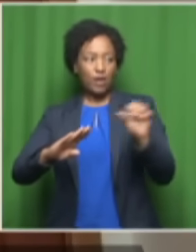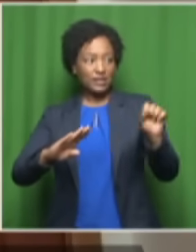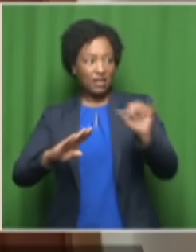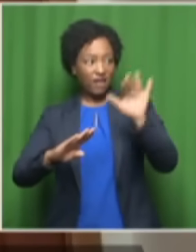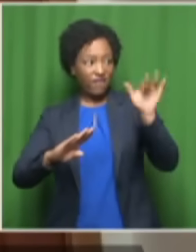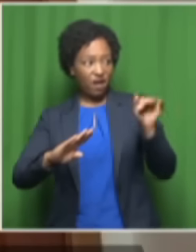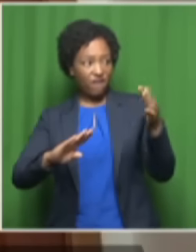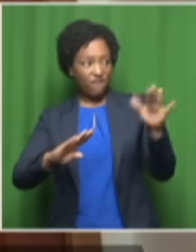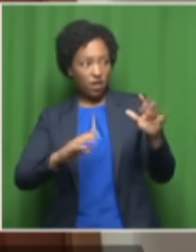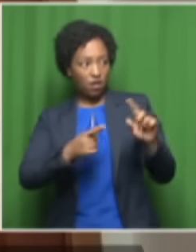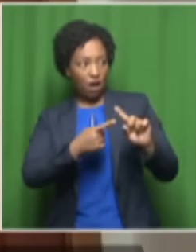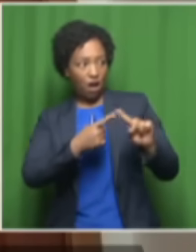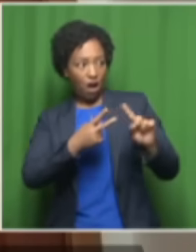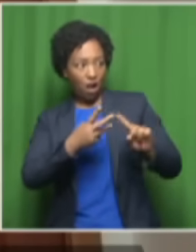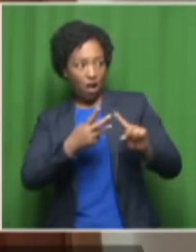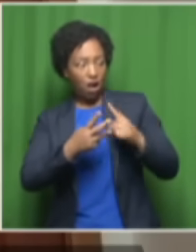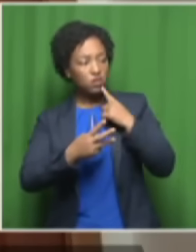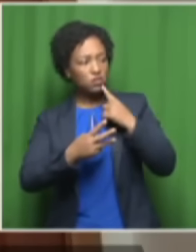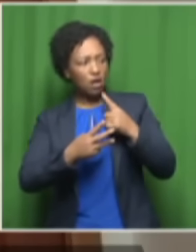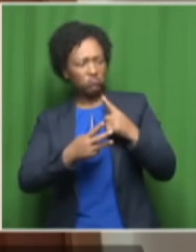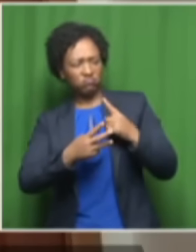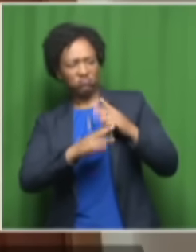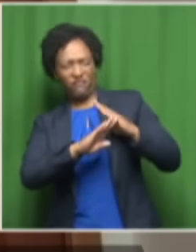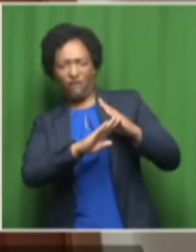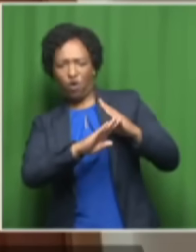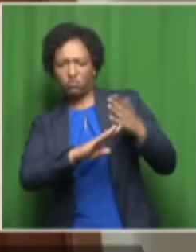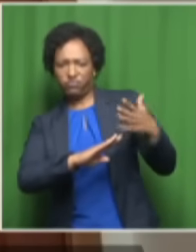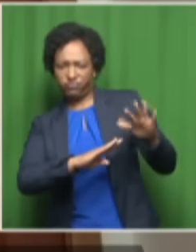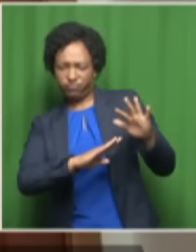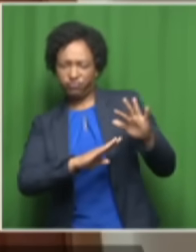said, and to rather focus on